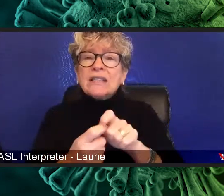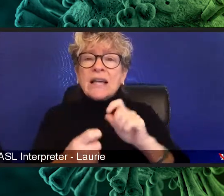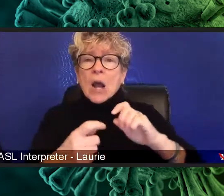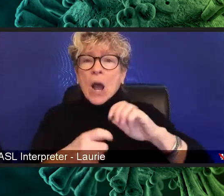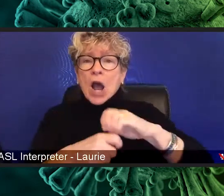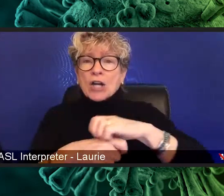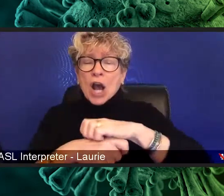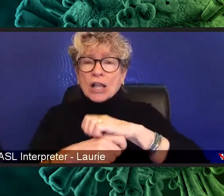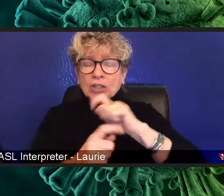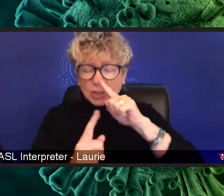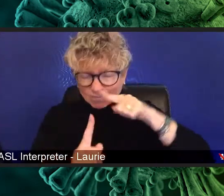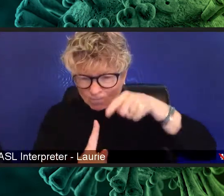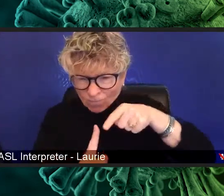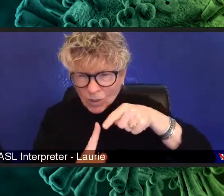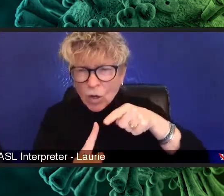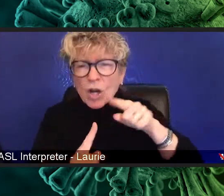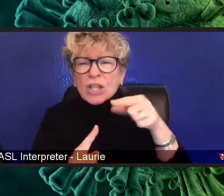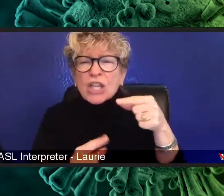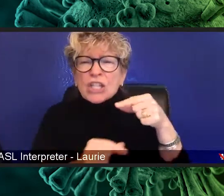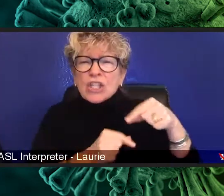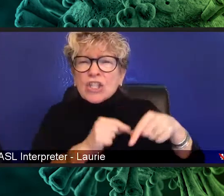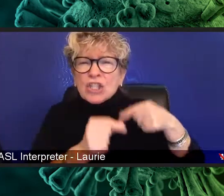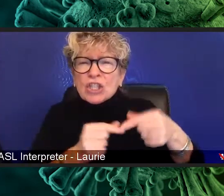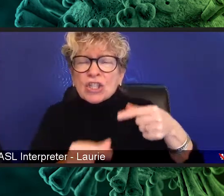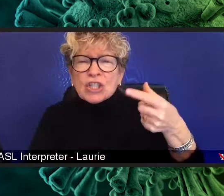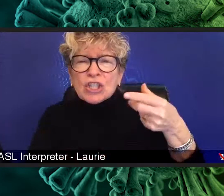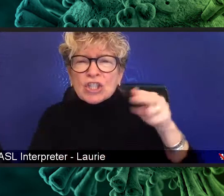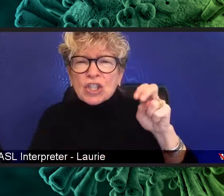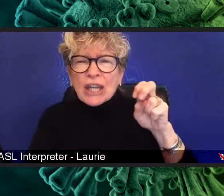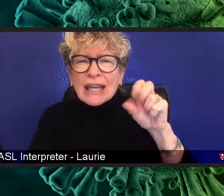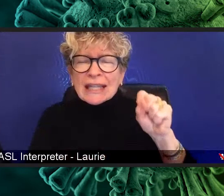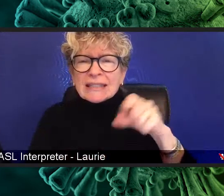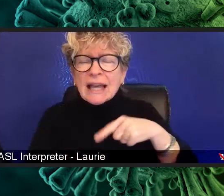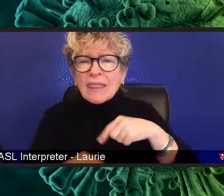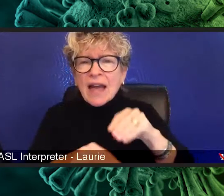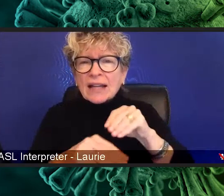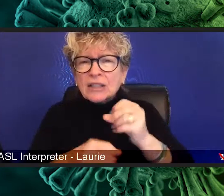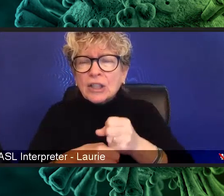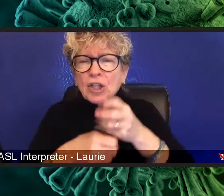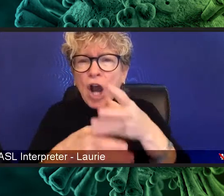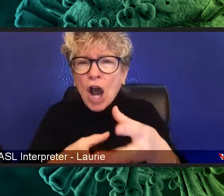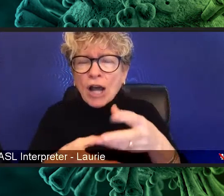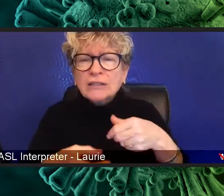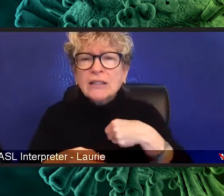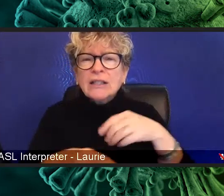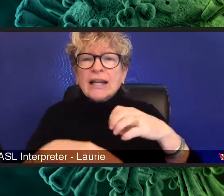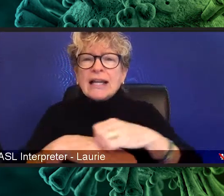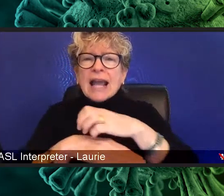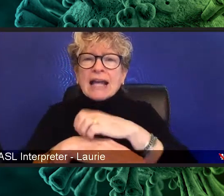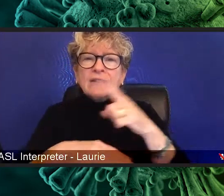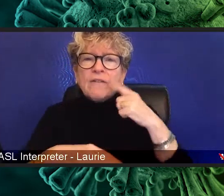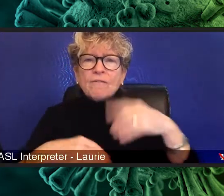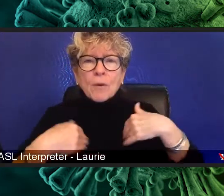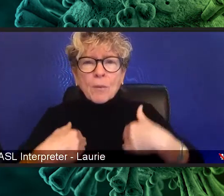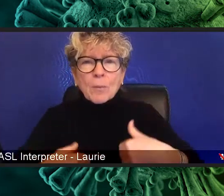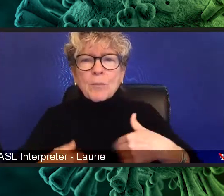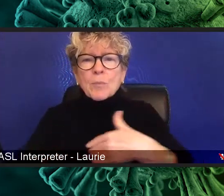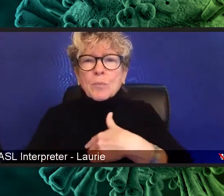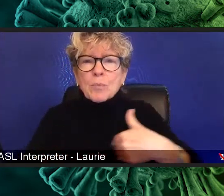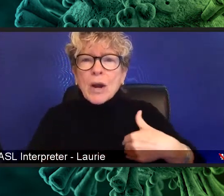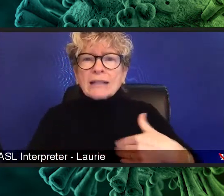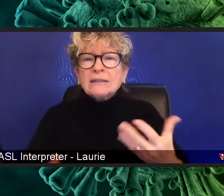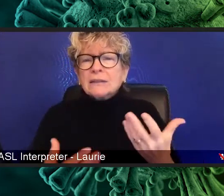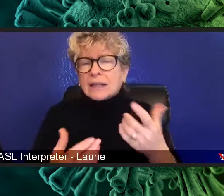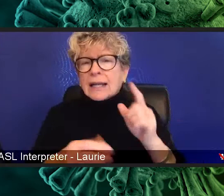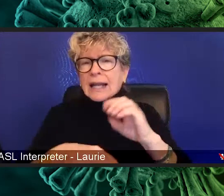genes drive cancers. Important in breast cancer, important in prostate cancer, important in lung cancer. Third is